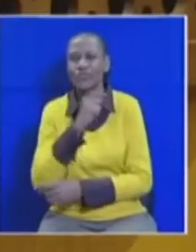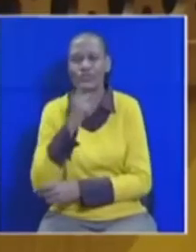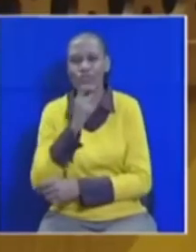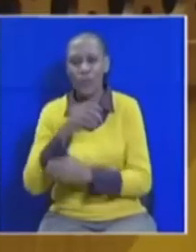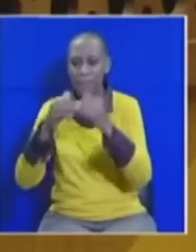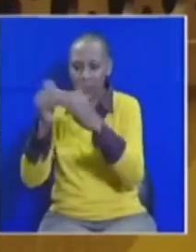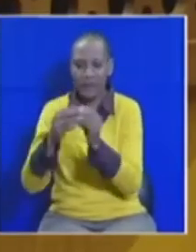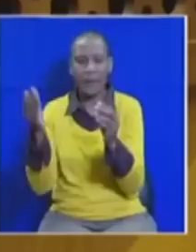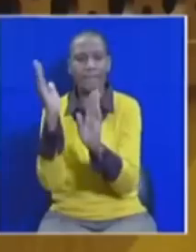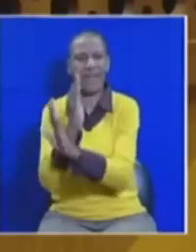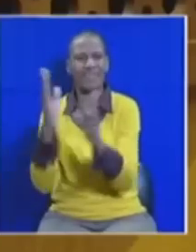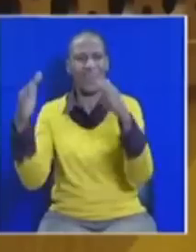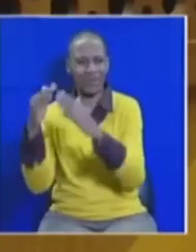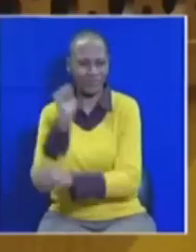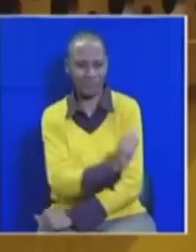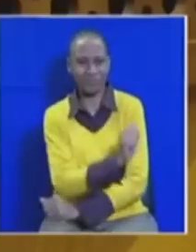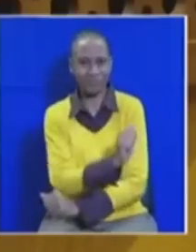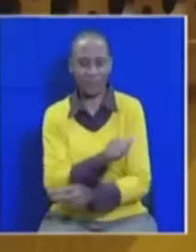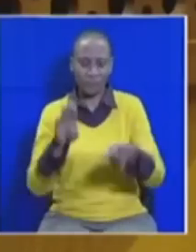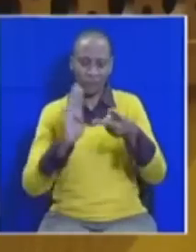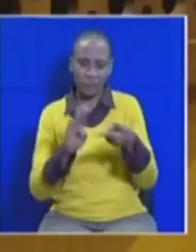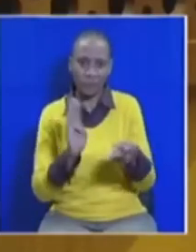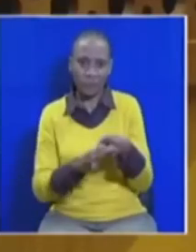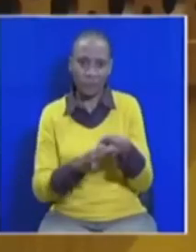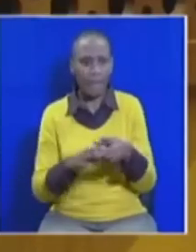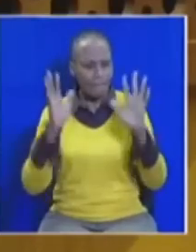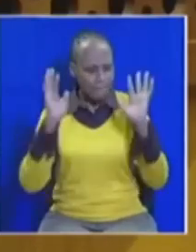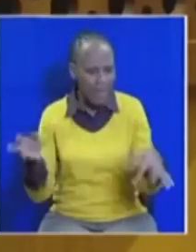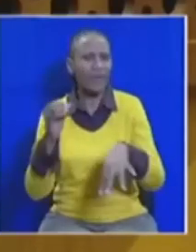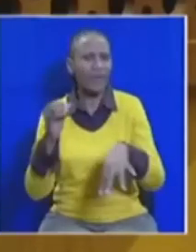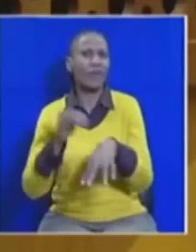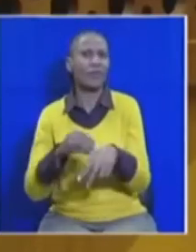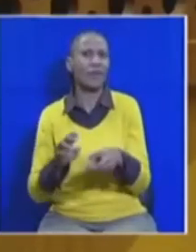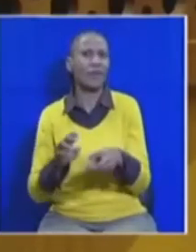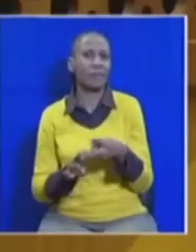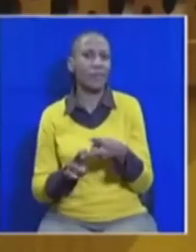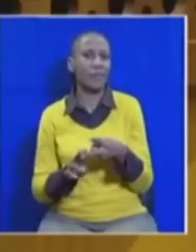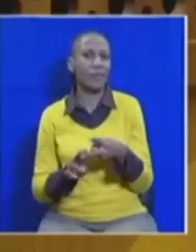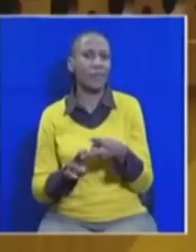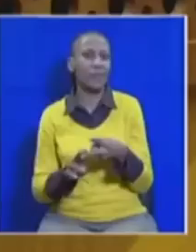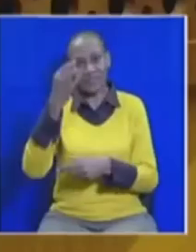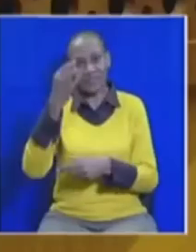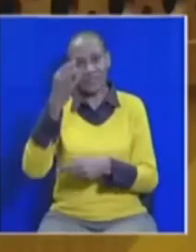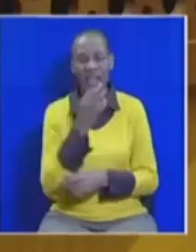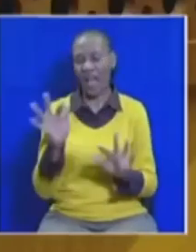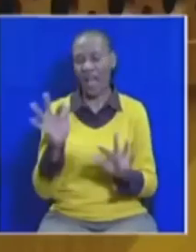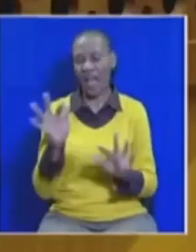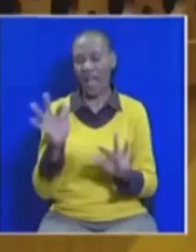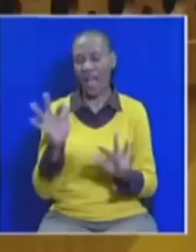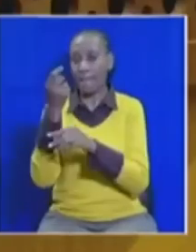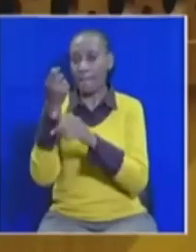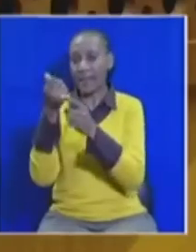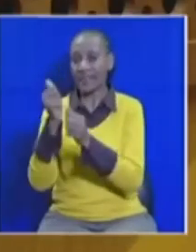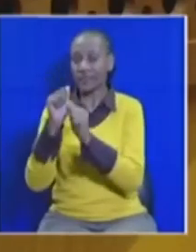his private house. It is a big deal when first he denies that it was public money and